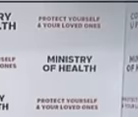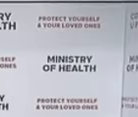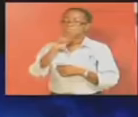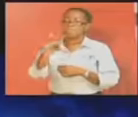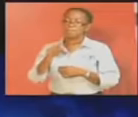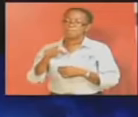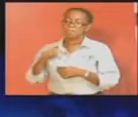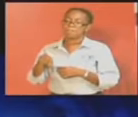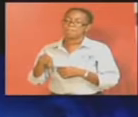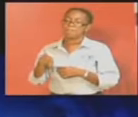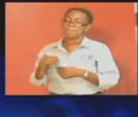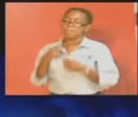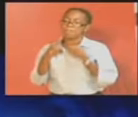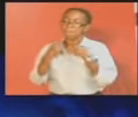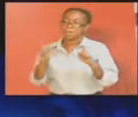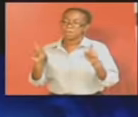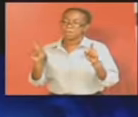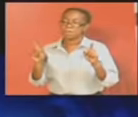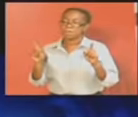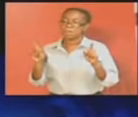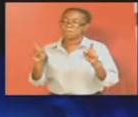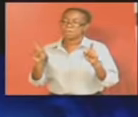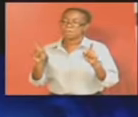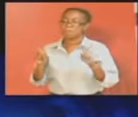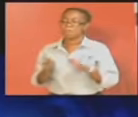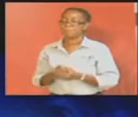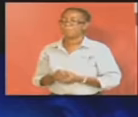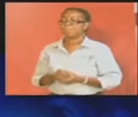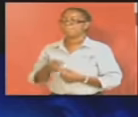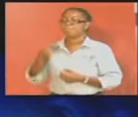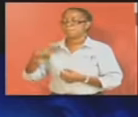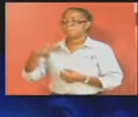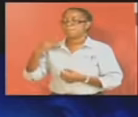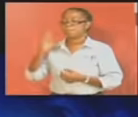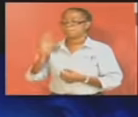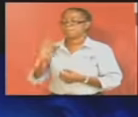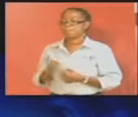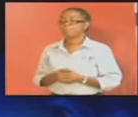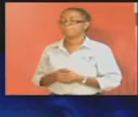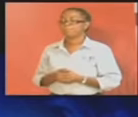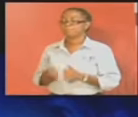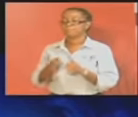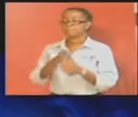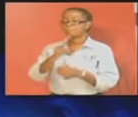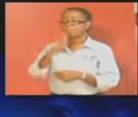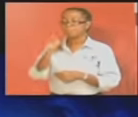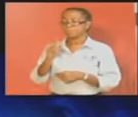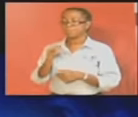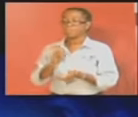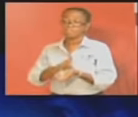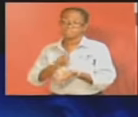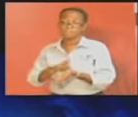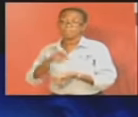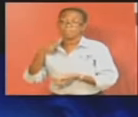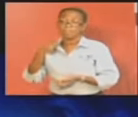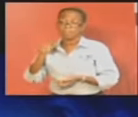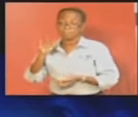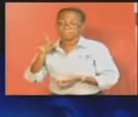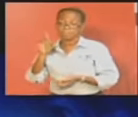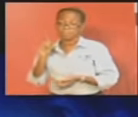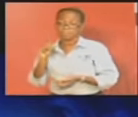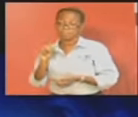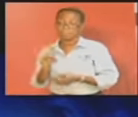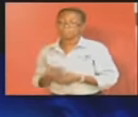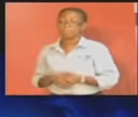Vihari, azbnews.com. My first question is for Dr. Hines. Dr. Hines, you said that the recent upsurge,